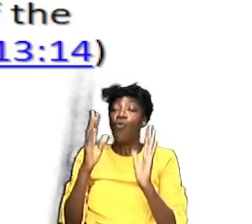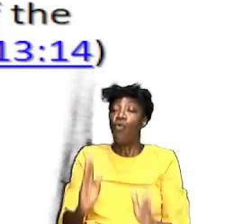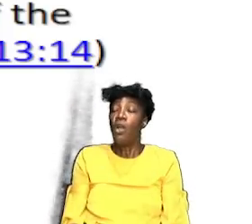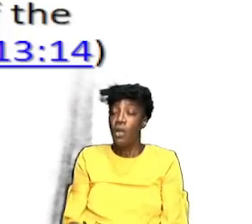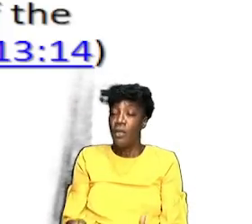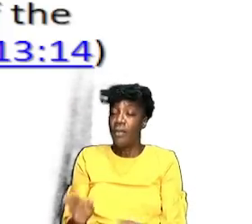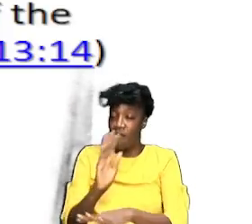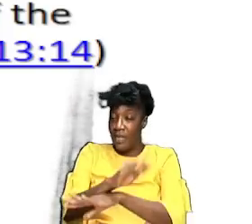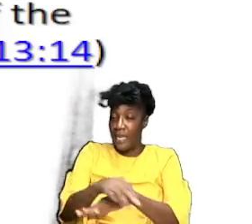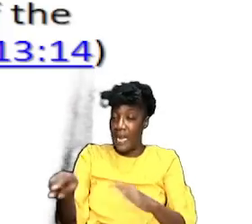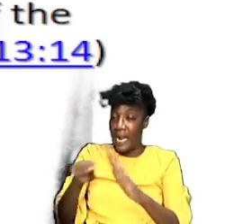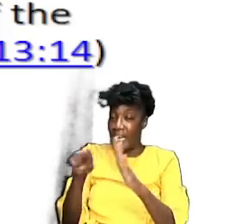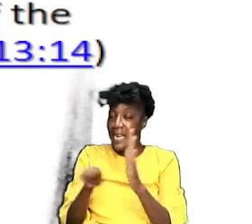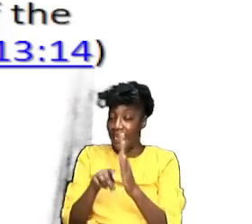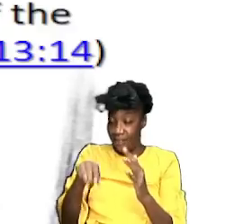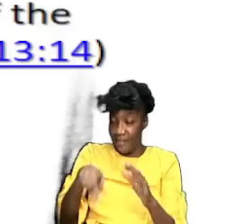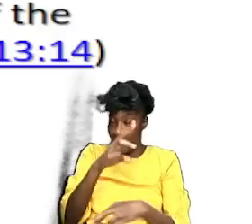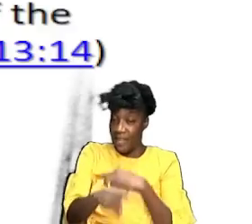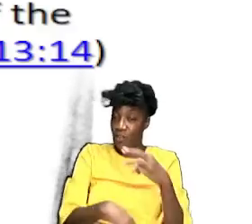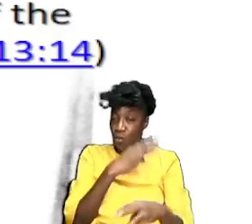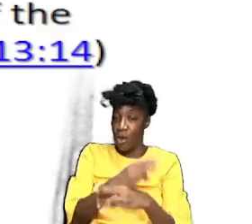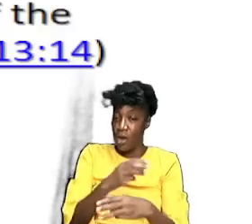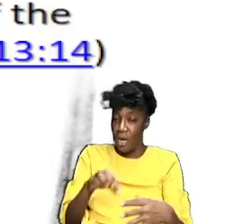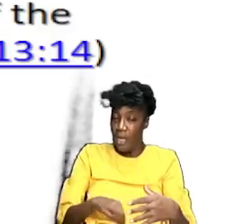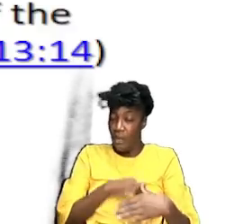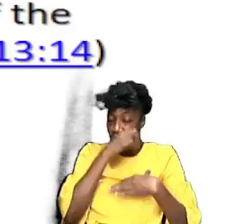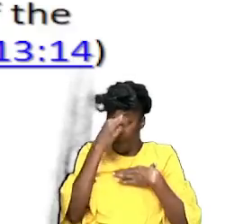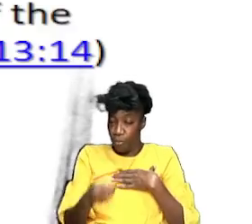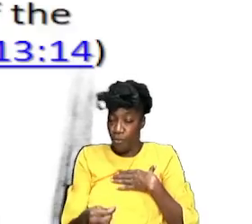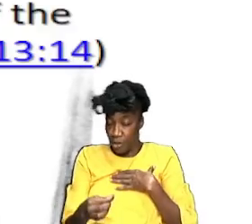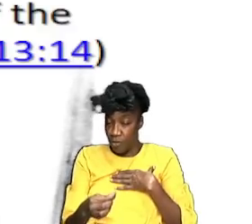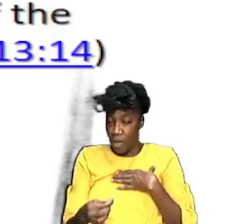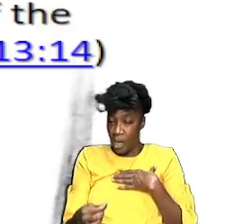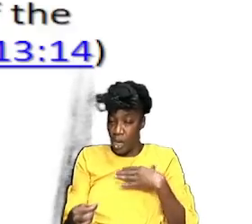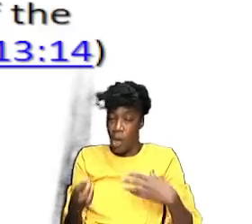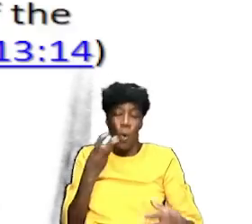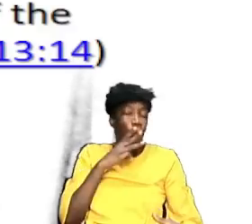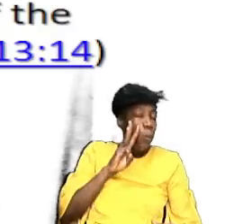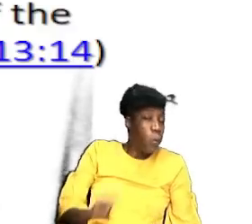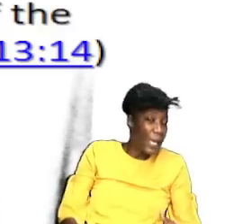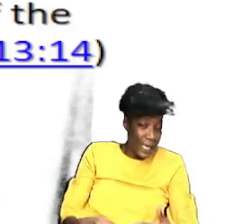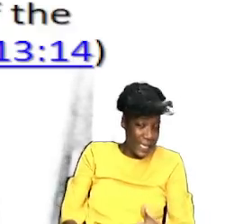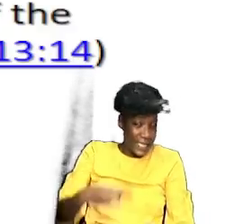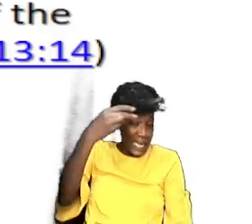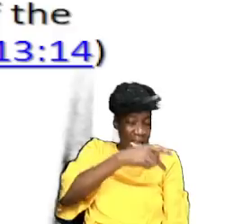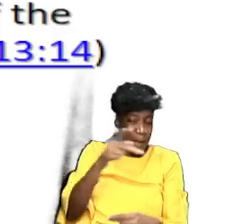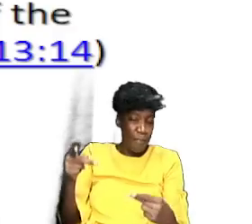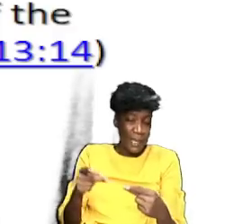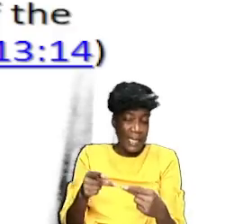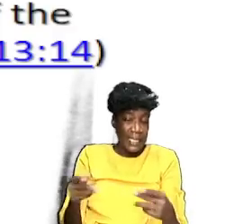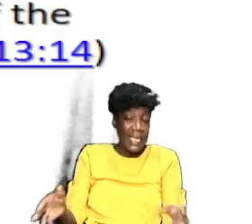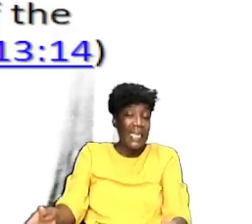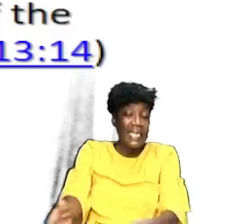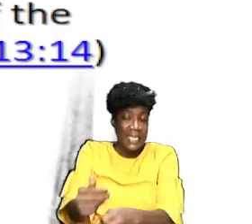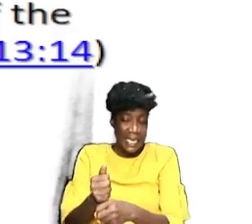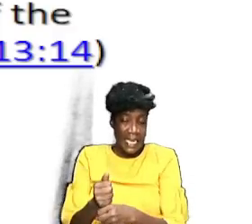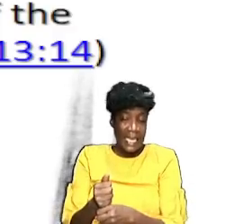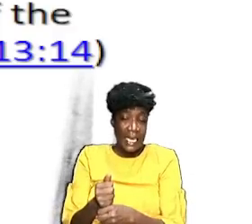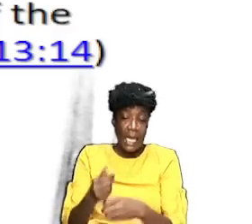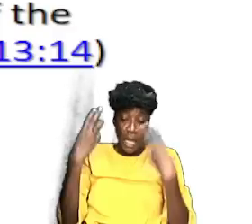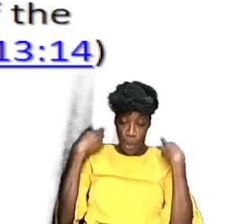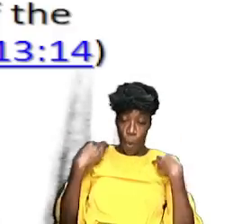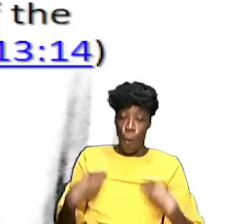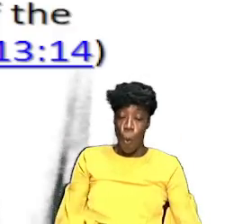world, against spiritual wickedness in high places. He said, verse 13, wherefore take unto you the whole armor of